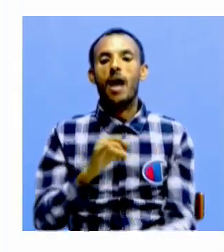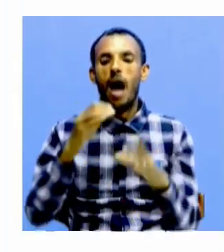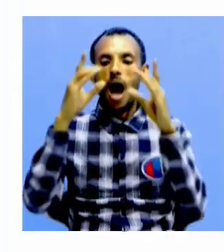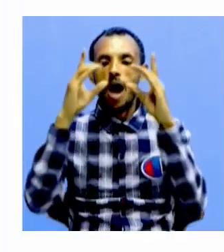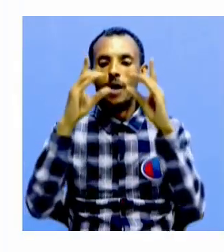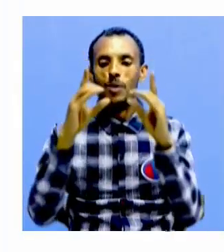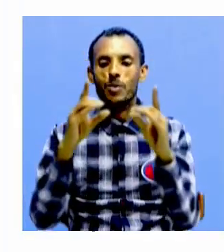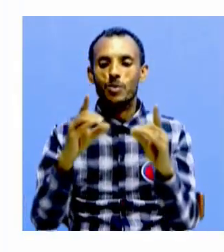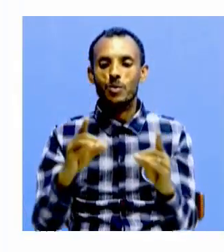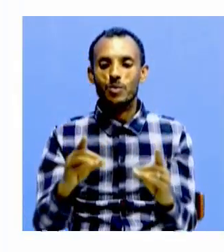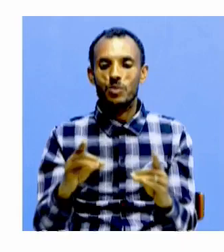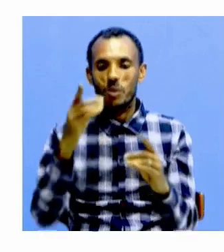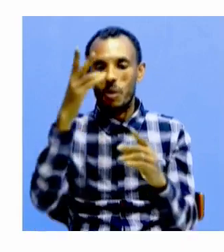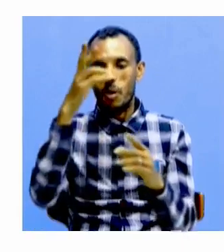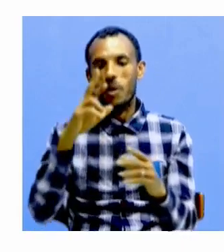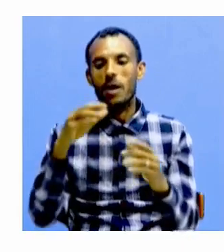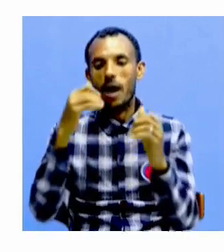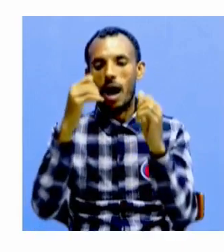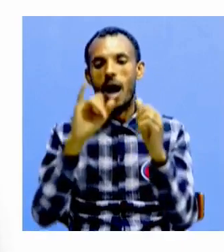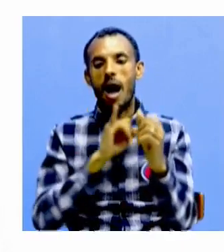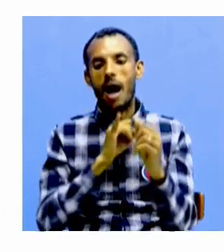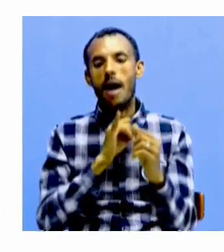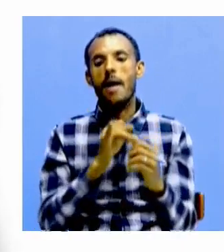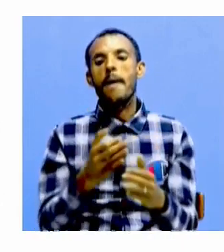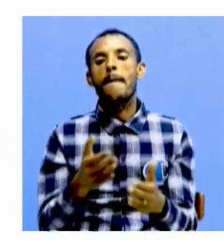I might